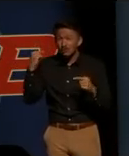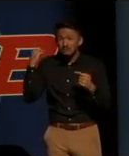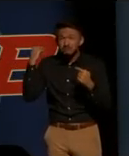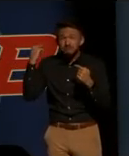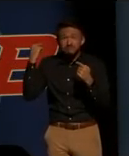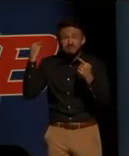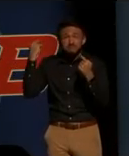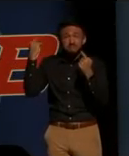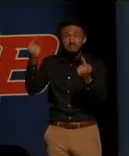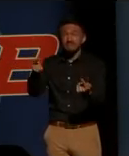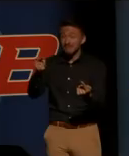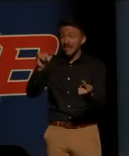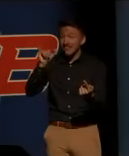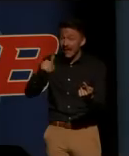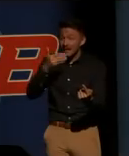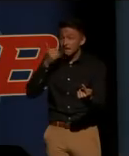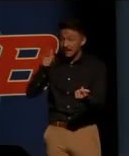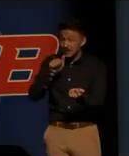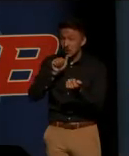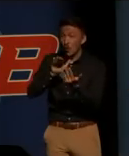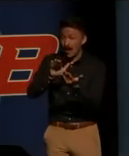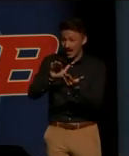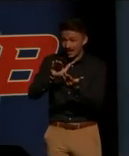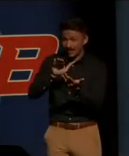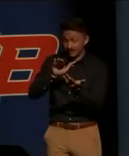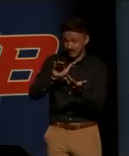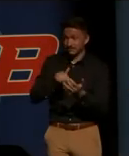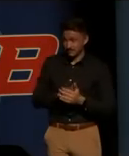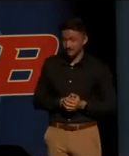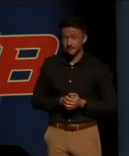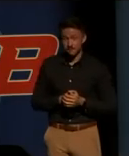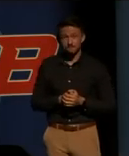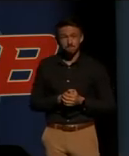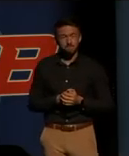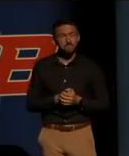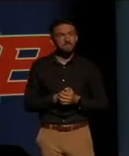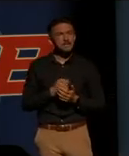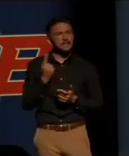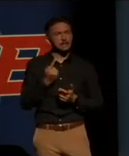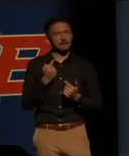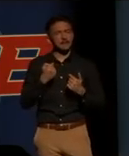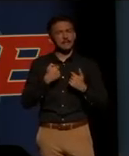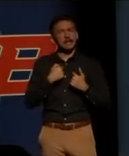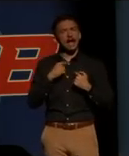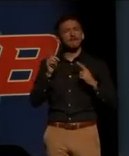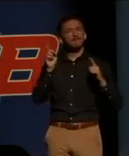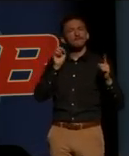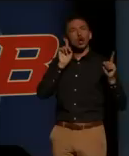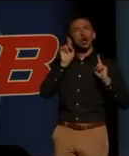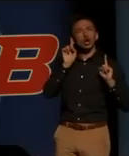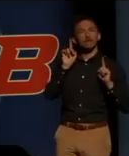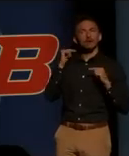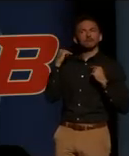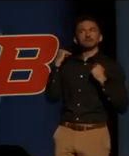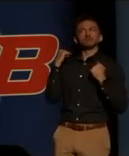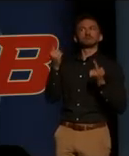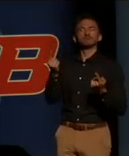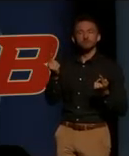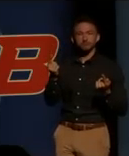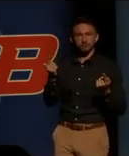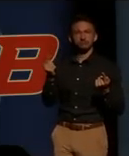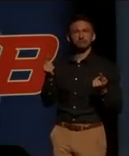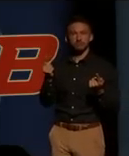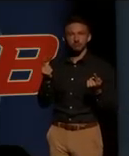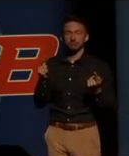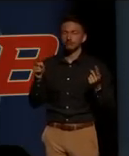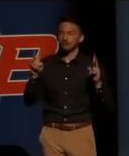I want to mention an interesting example that I heard about this summer that's been going on for quite some time, the Call Russia Project,